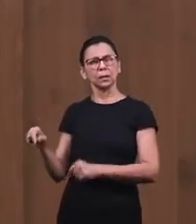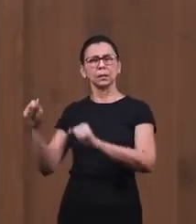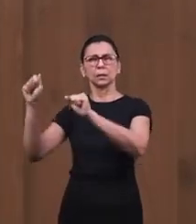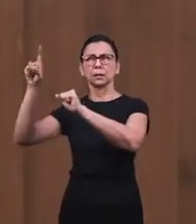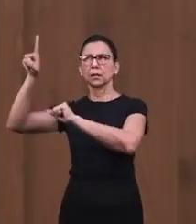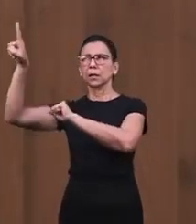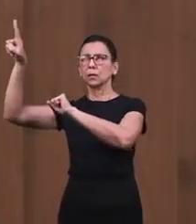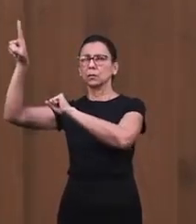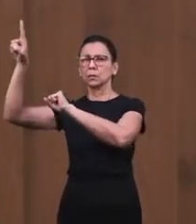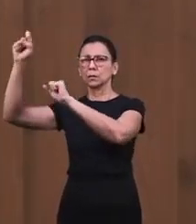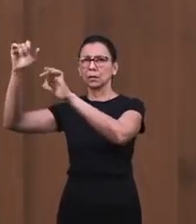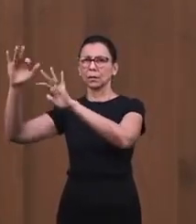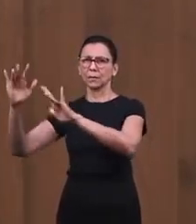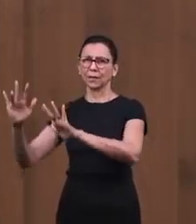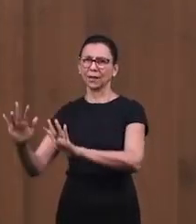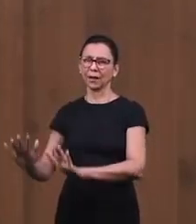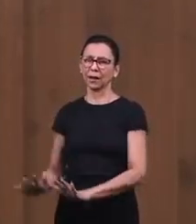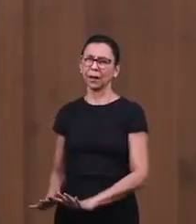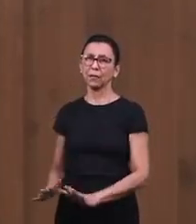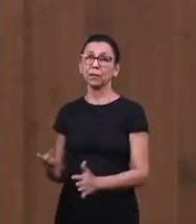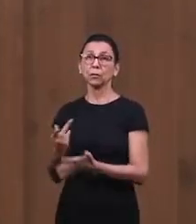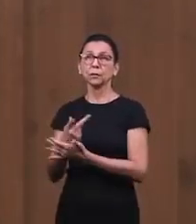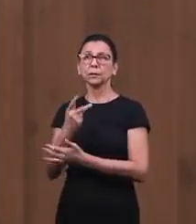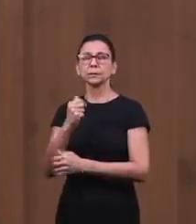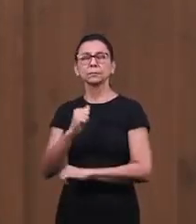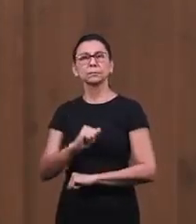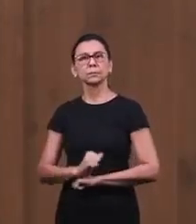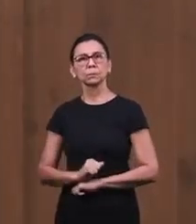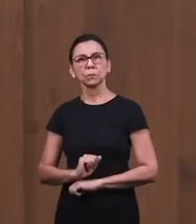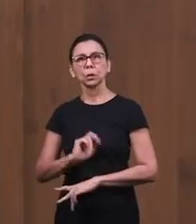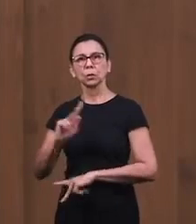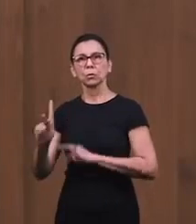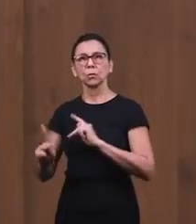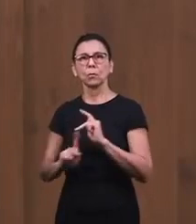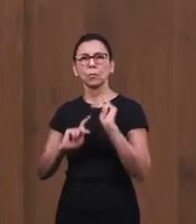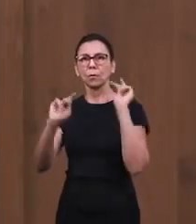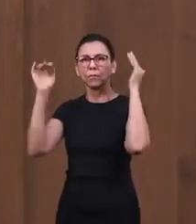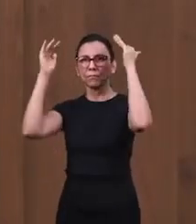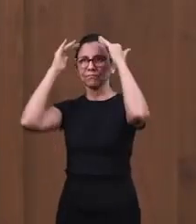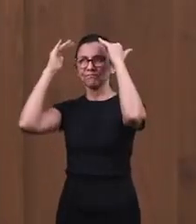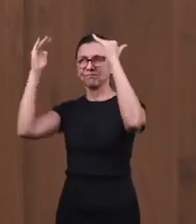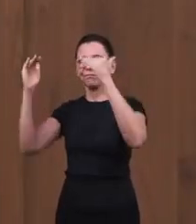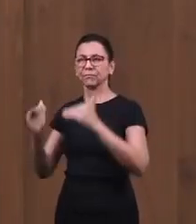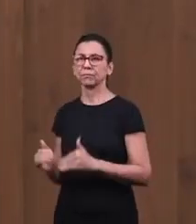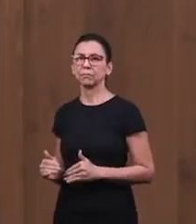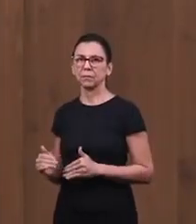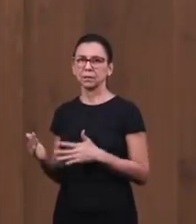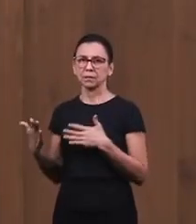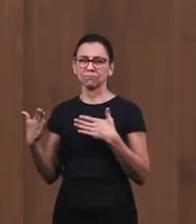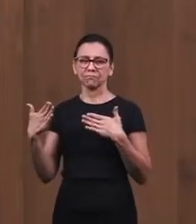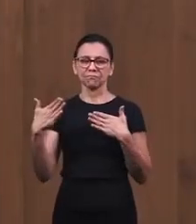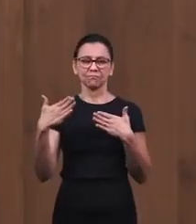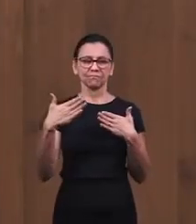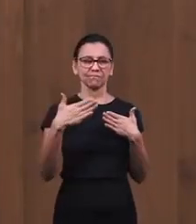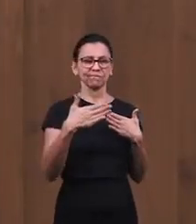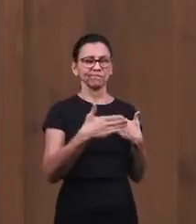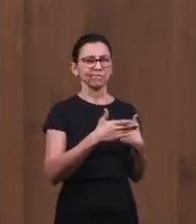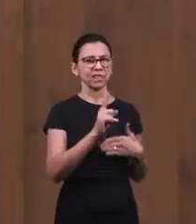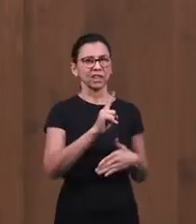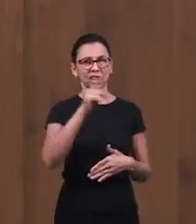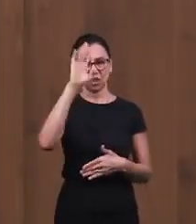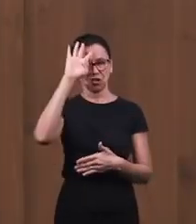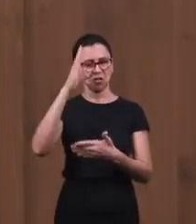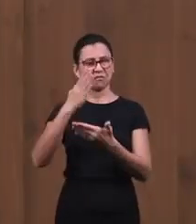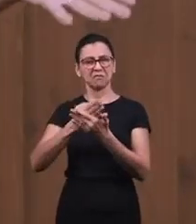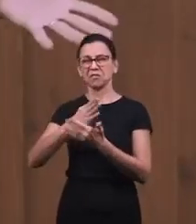Lord, the blessings of the Lord was poured down. But the people, they deviated from the paths of the Lord. They did not